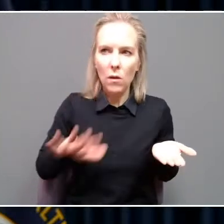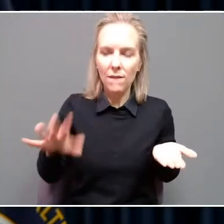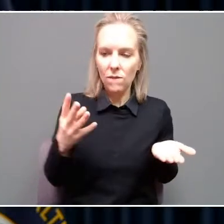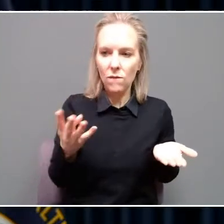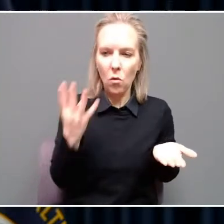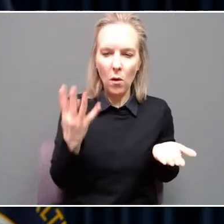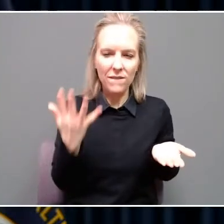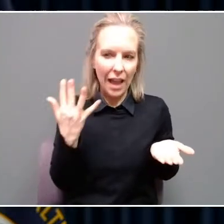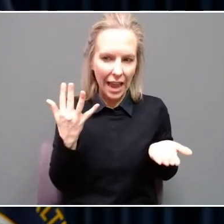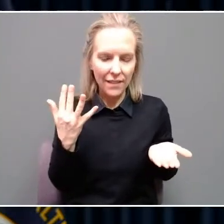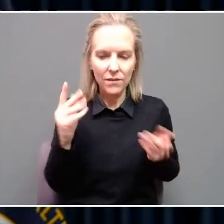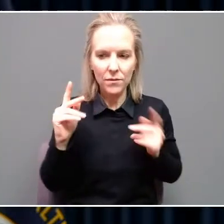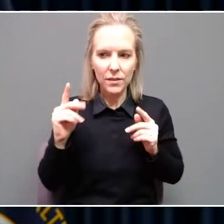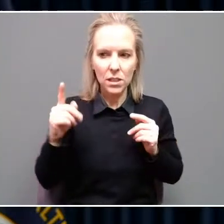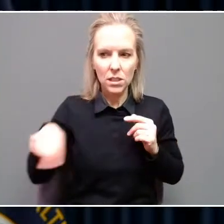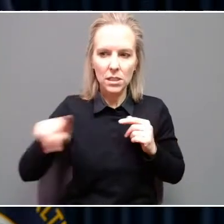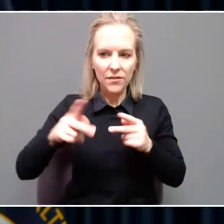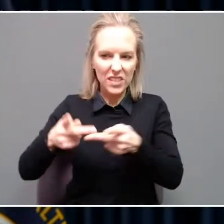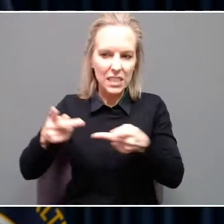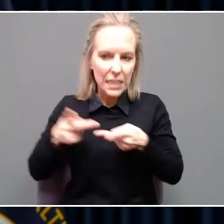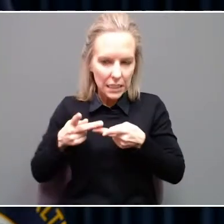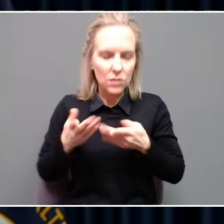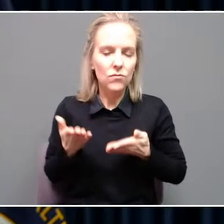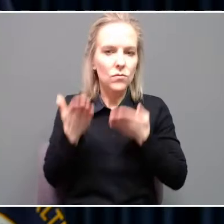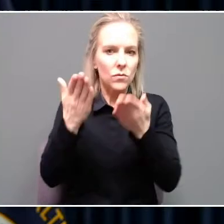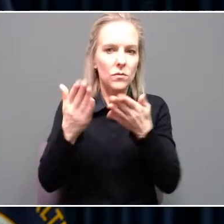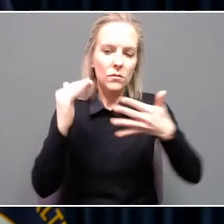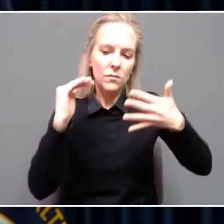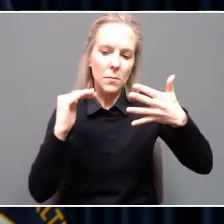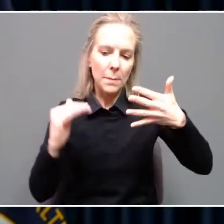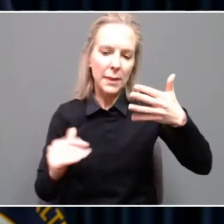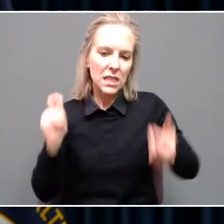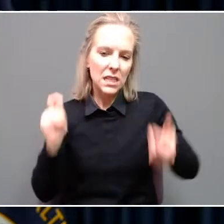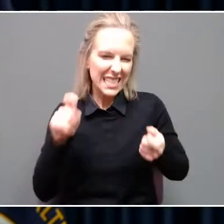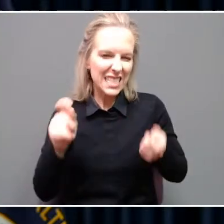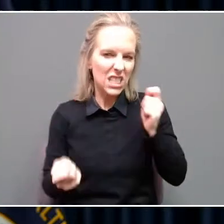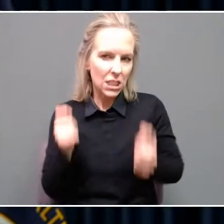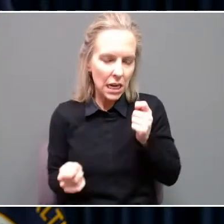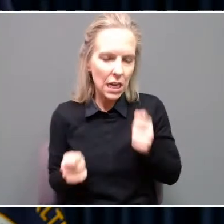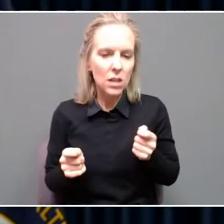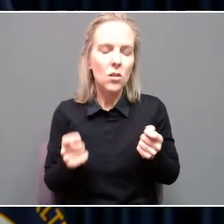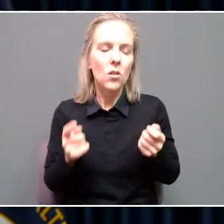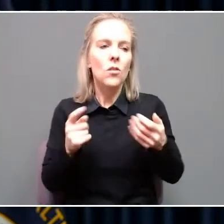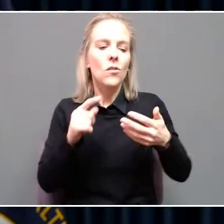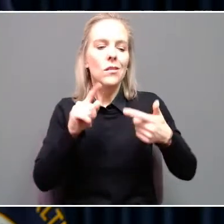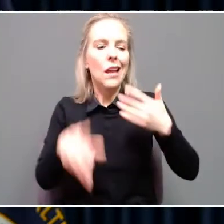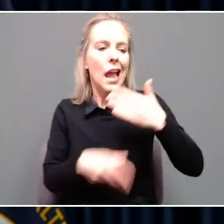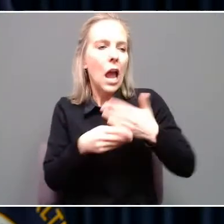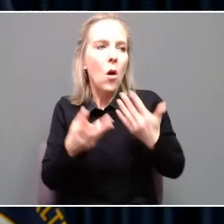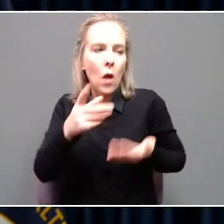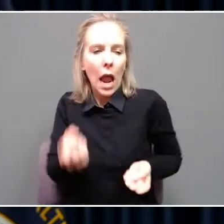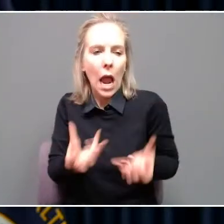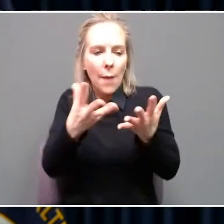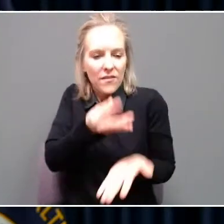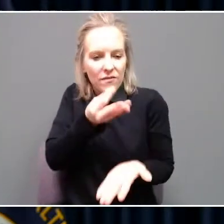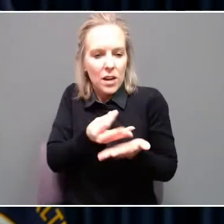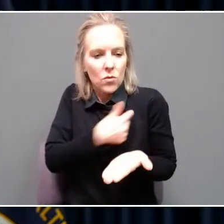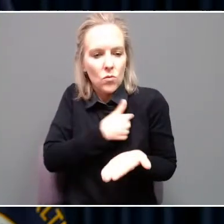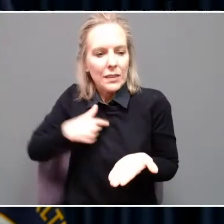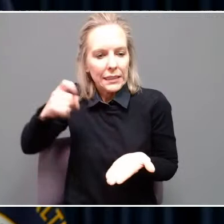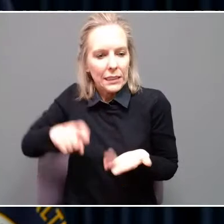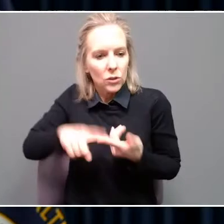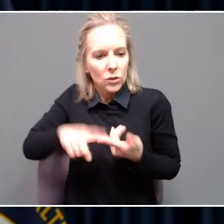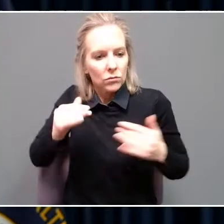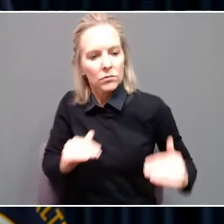to make these changes, to request the needed funding, and to do so in this session. So we will